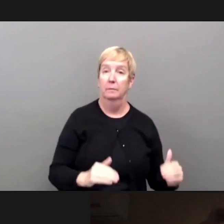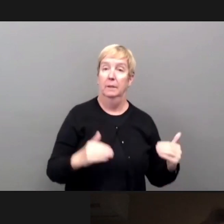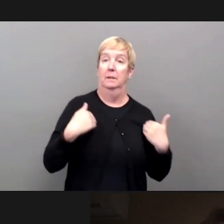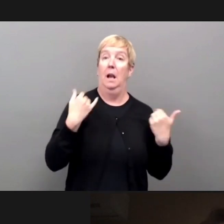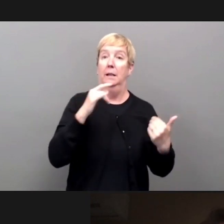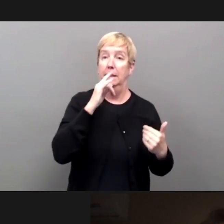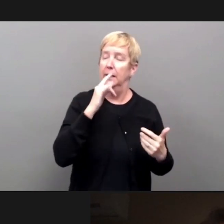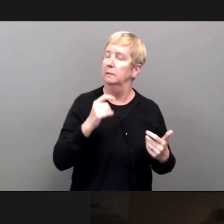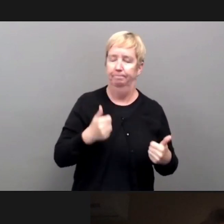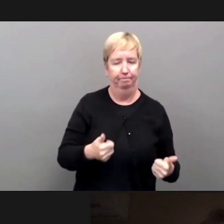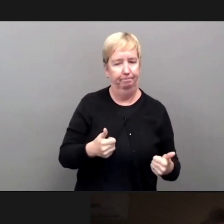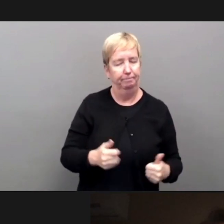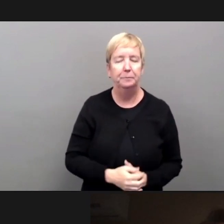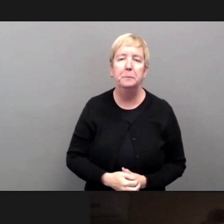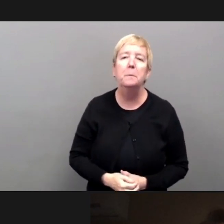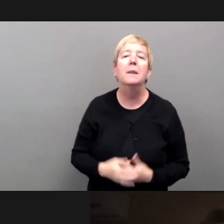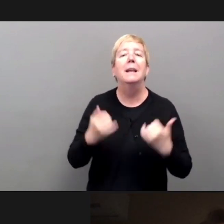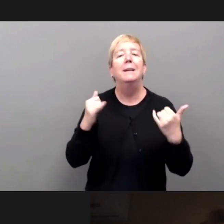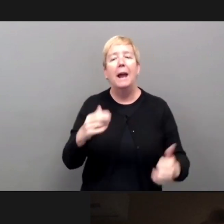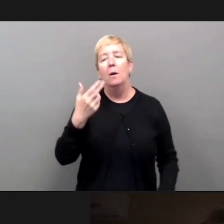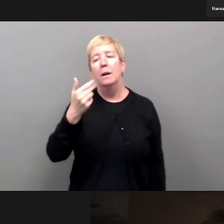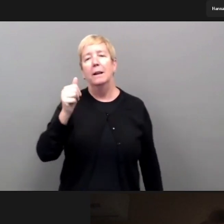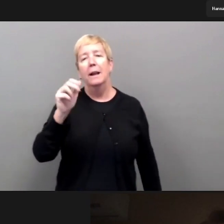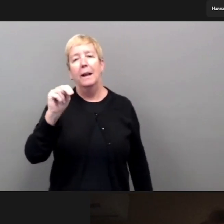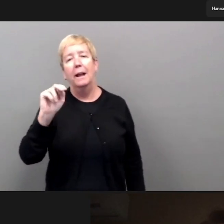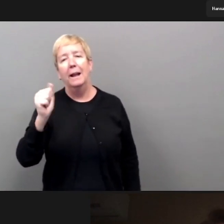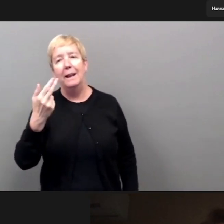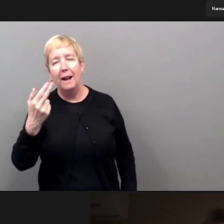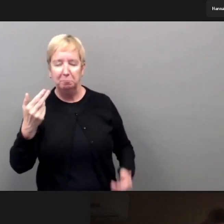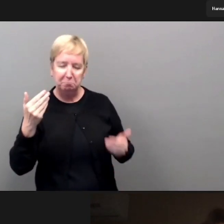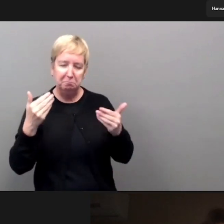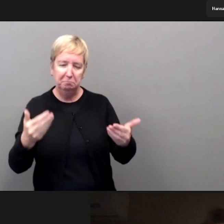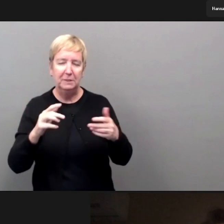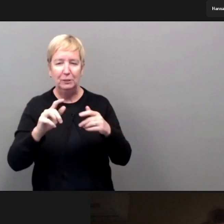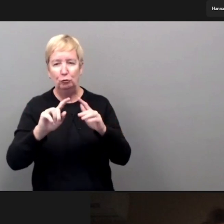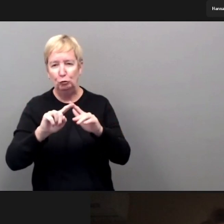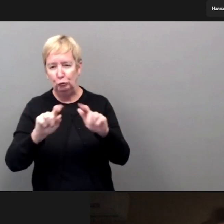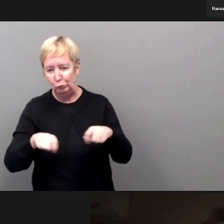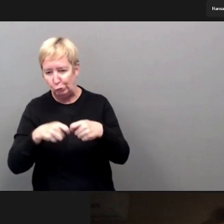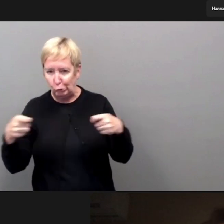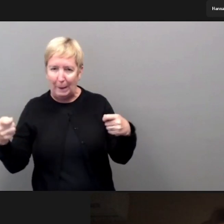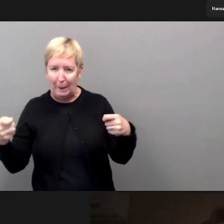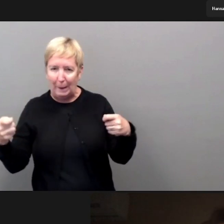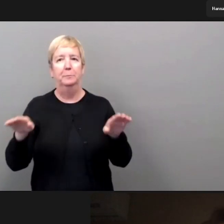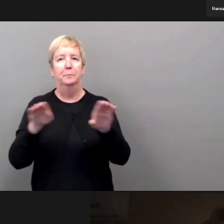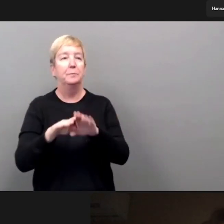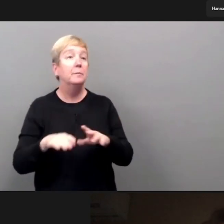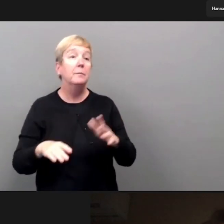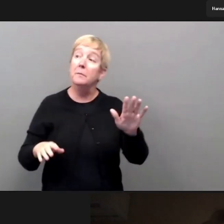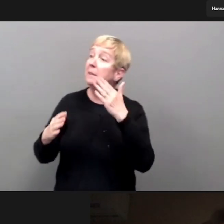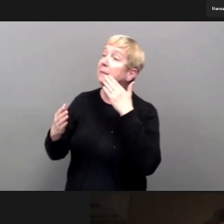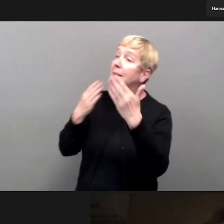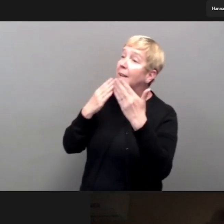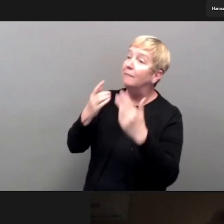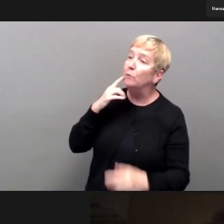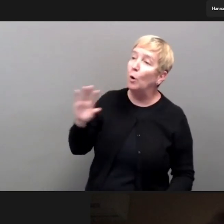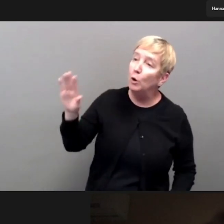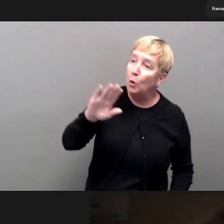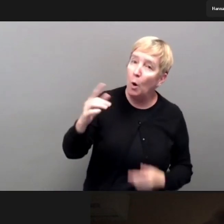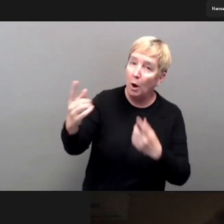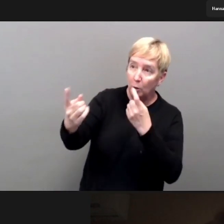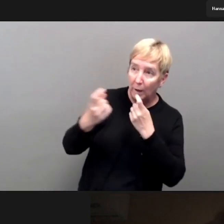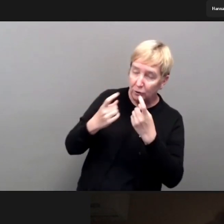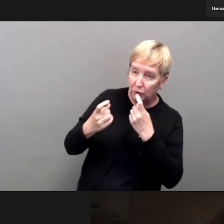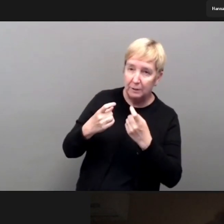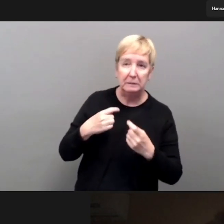now, Hannah, you can start wrapping it up. No worries. Thanks, Dr. Scrace. And thanks for everybody's questions. I don't